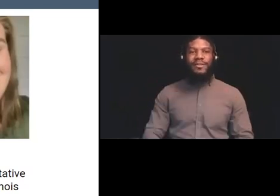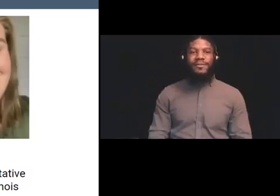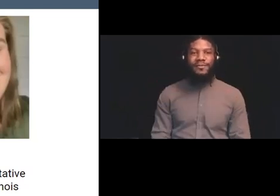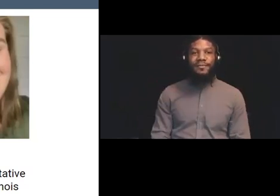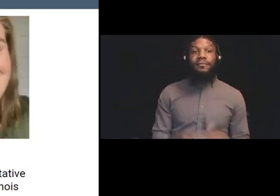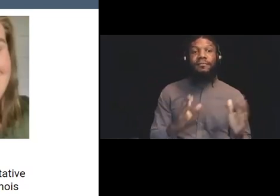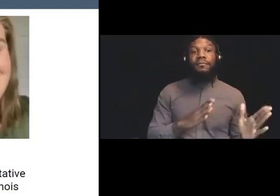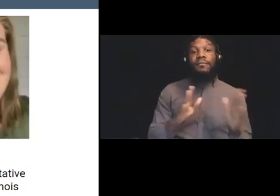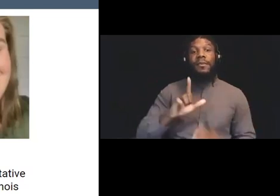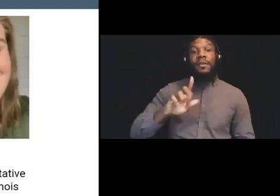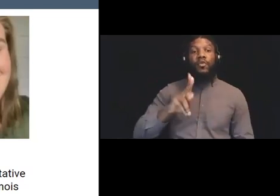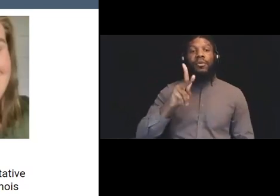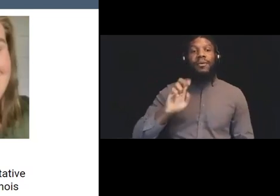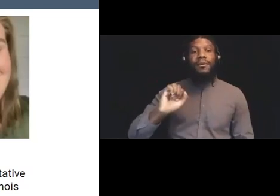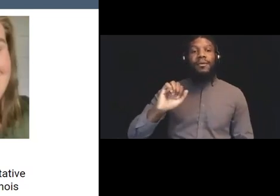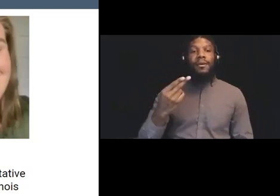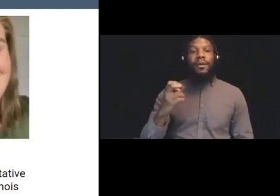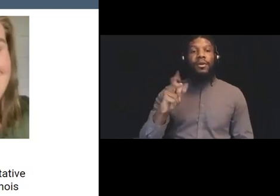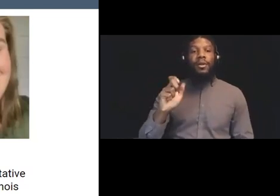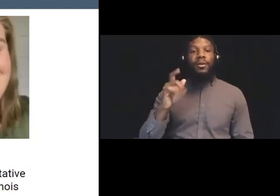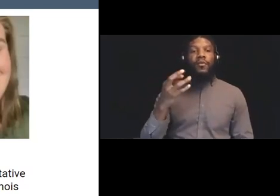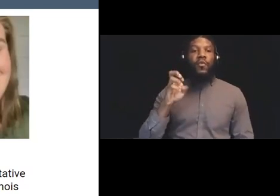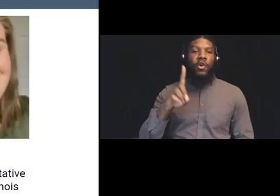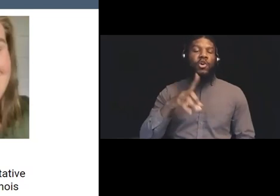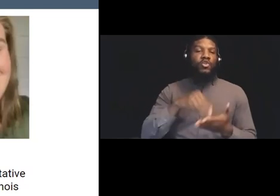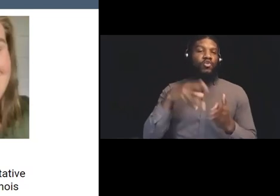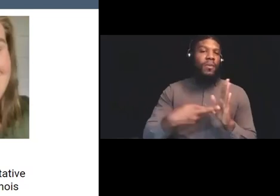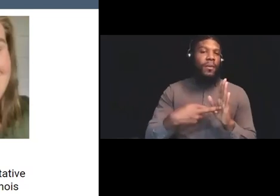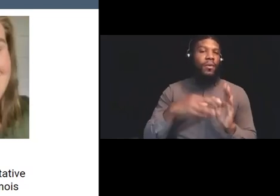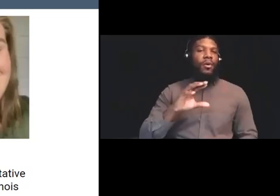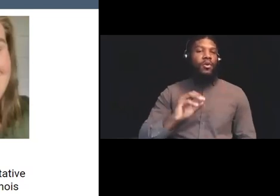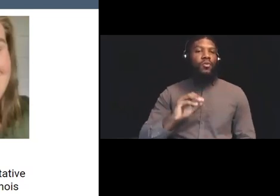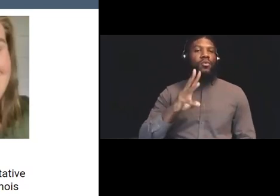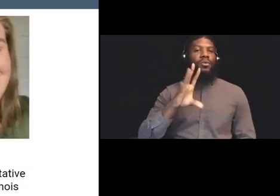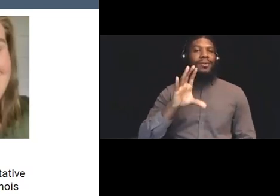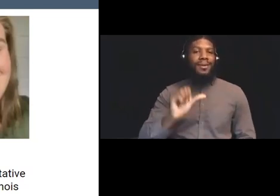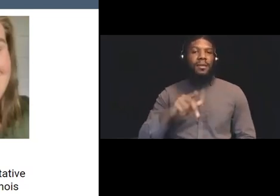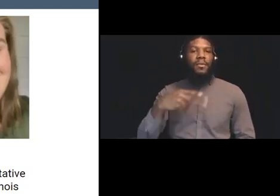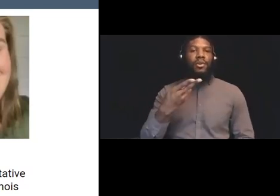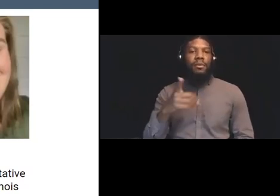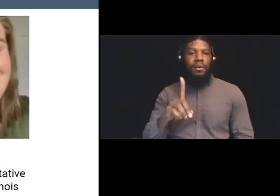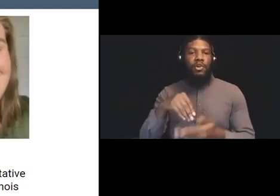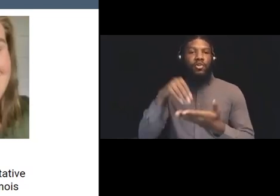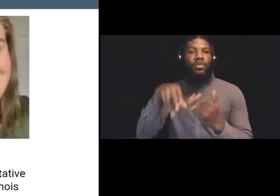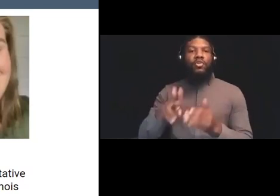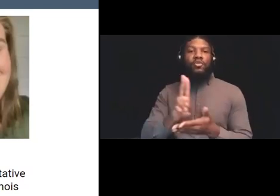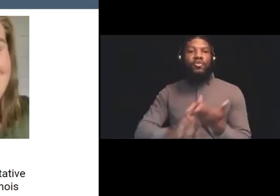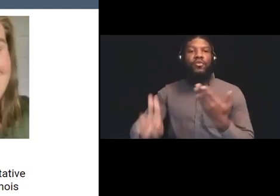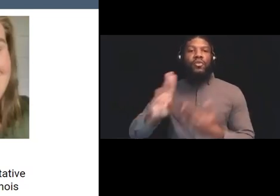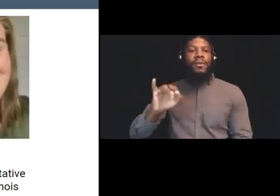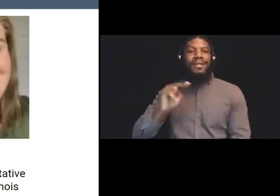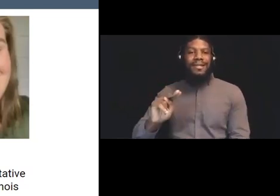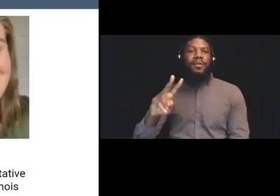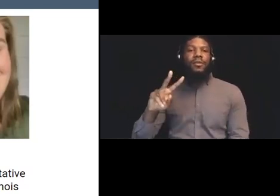Luke Shackelford is one of OWCA's student representatives and is a PhD student at the University of Minnesota Twin